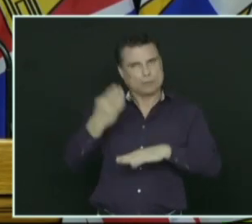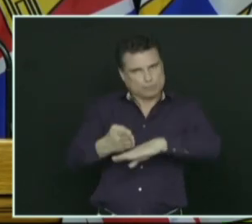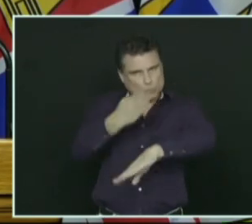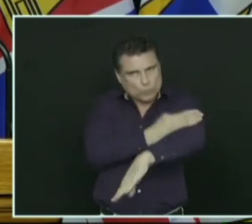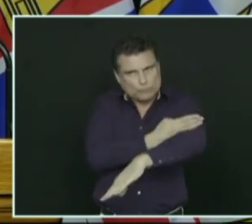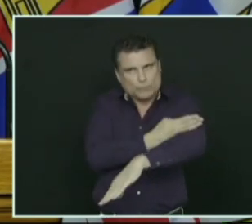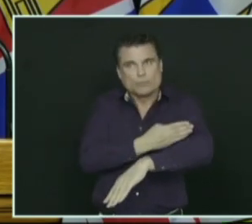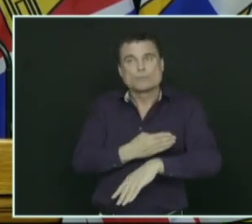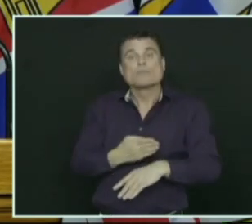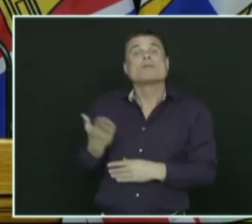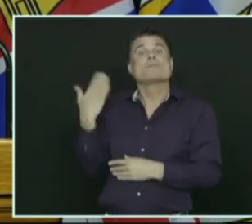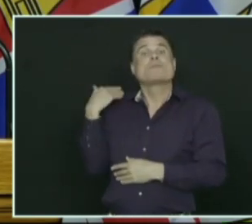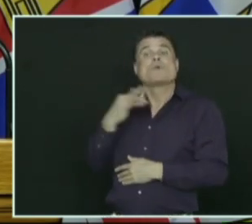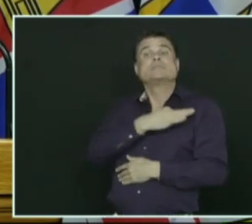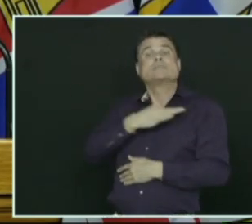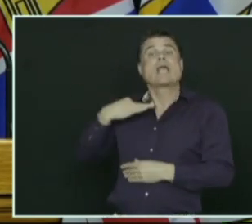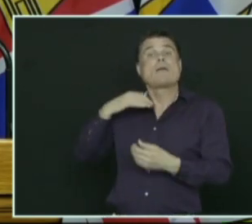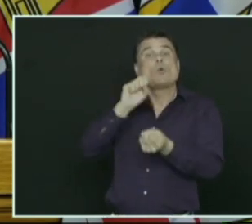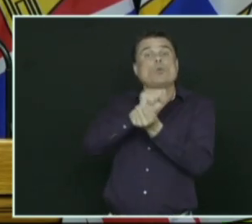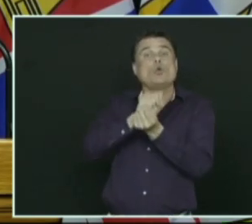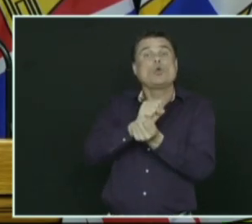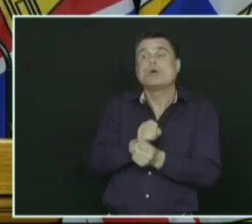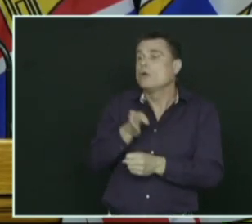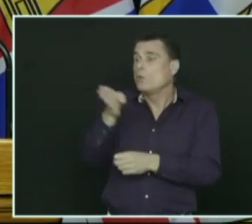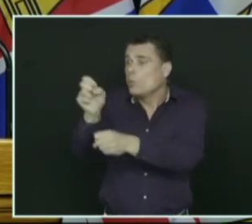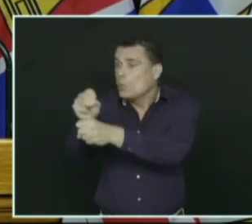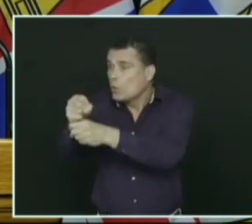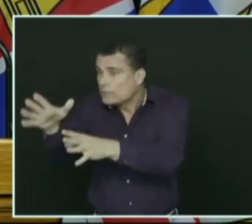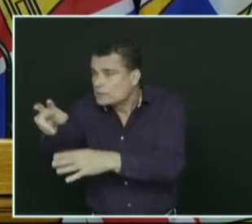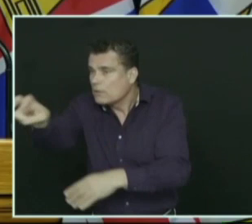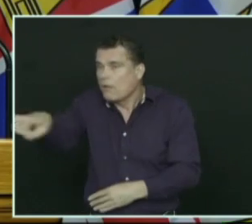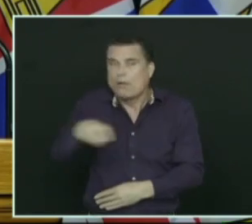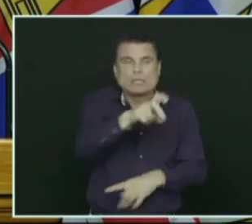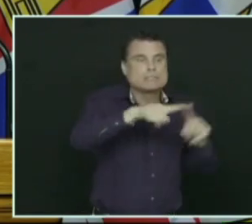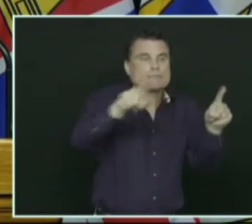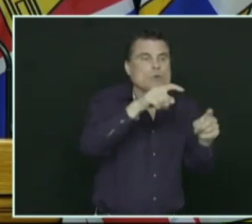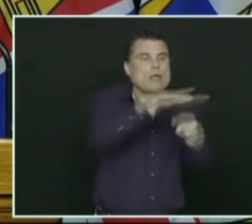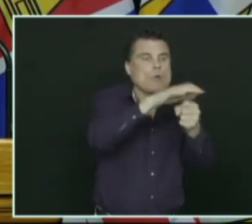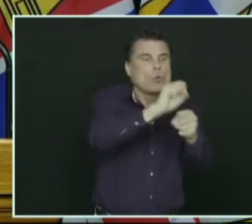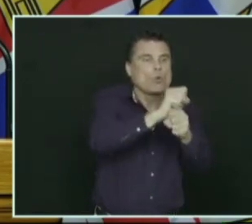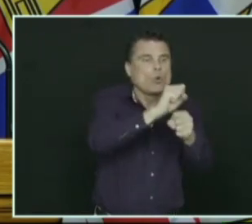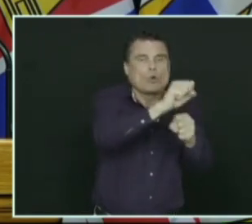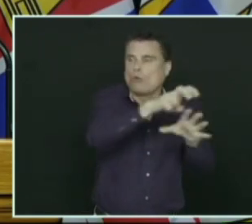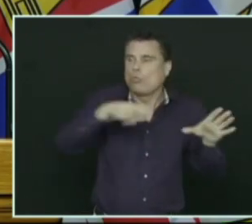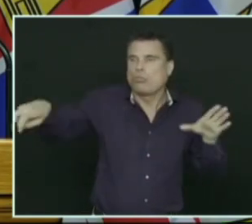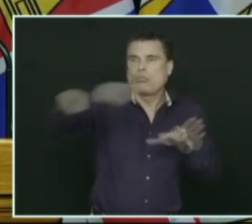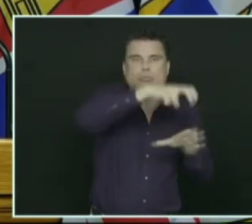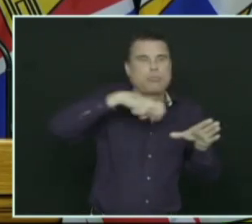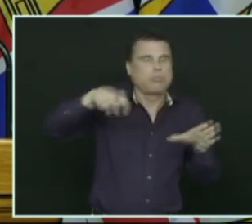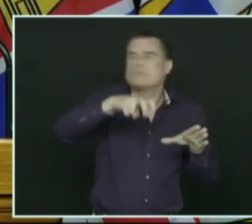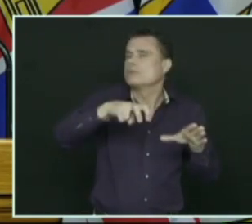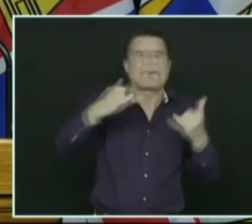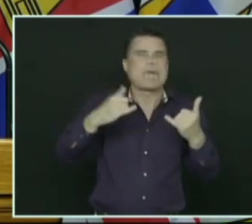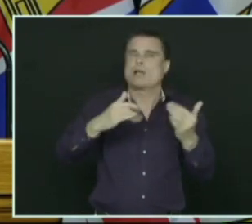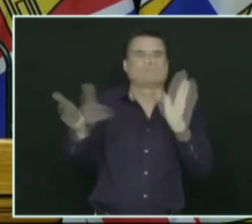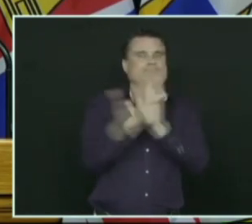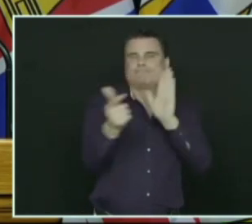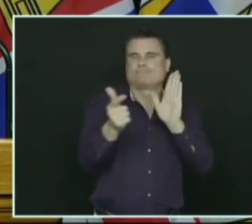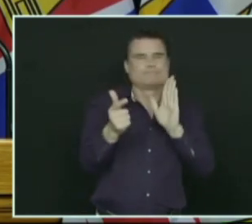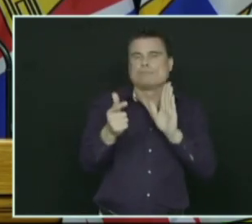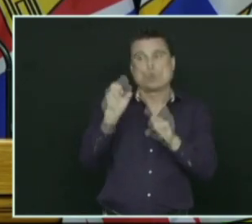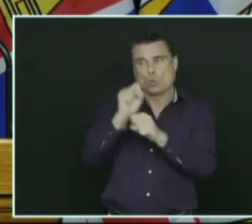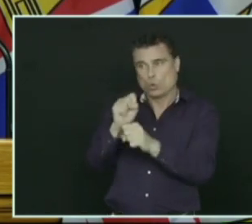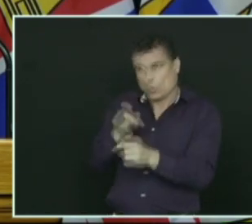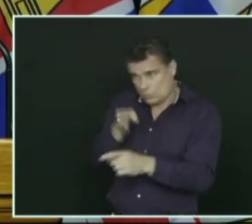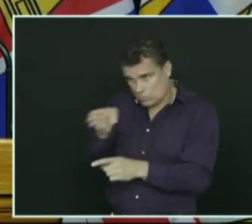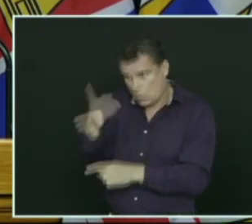not appreciate the issues that are going on. So I don't, you know, I believe that we are doing the right things, and the